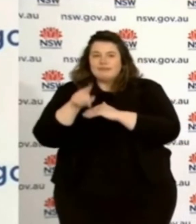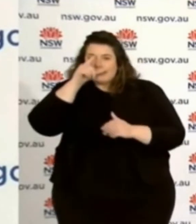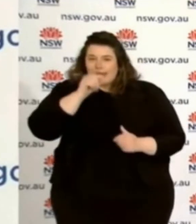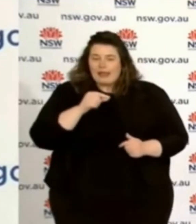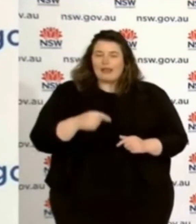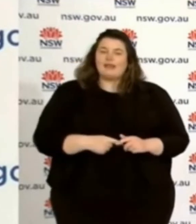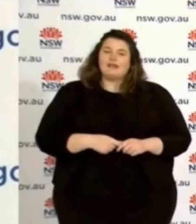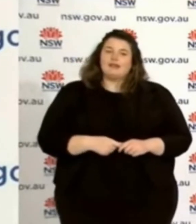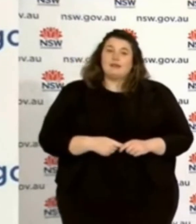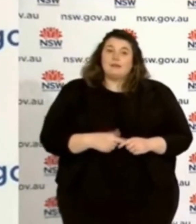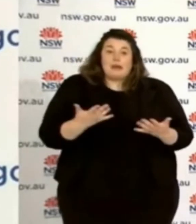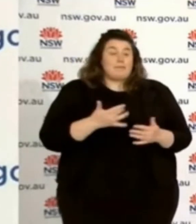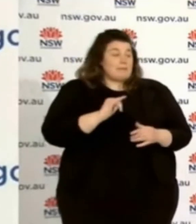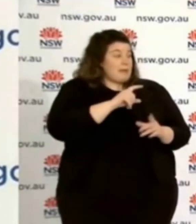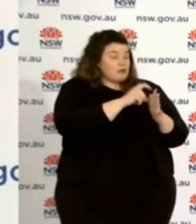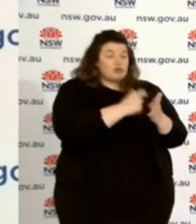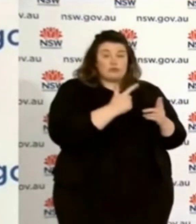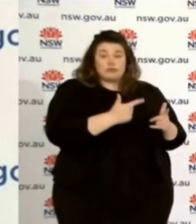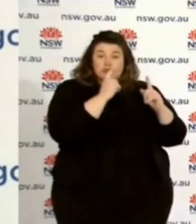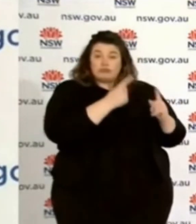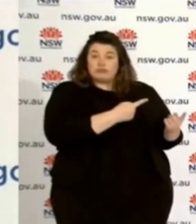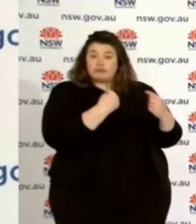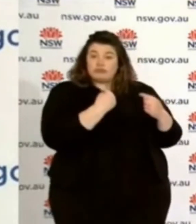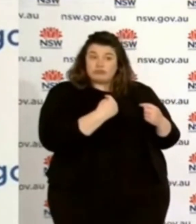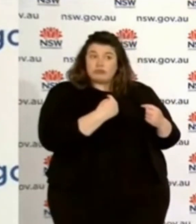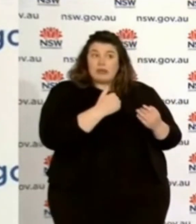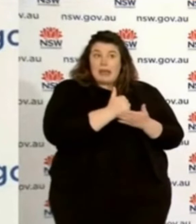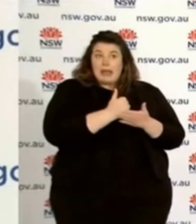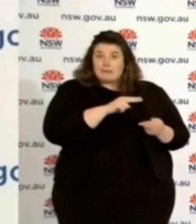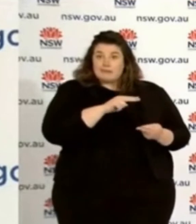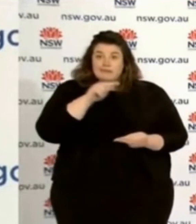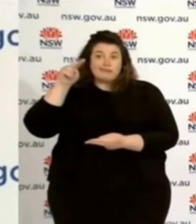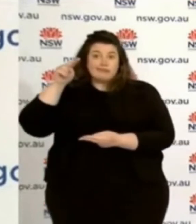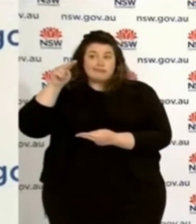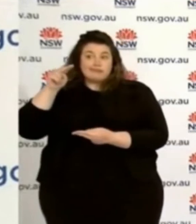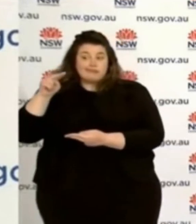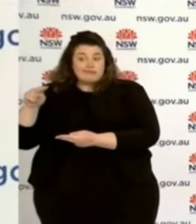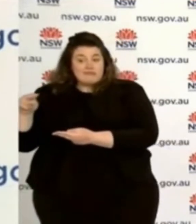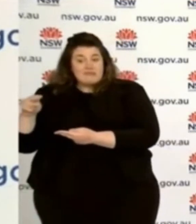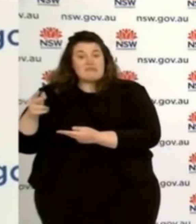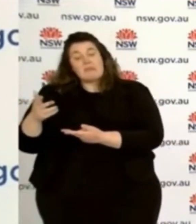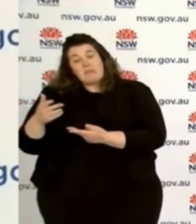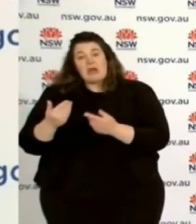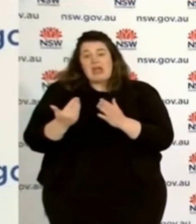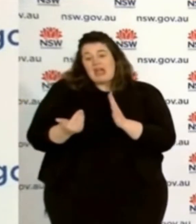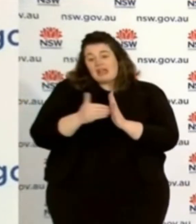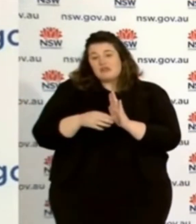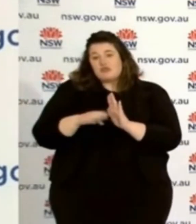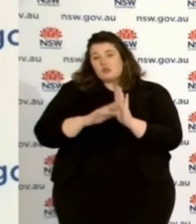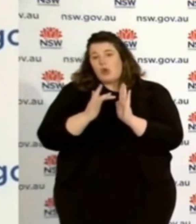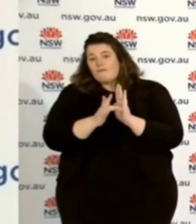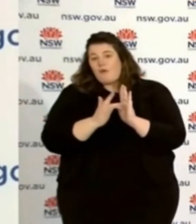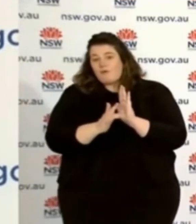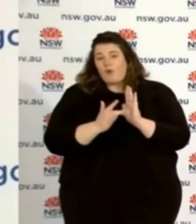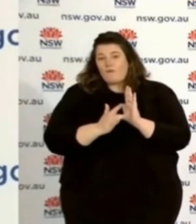the health advice might suggest to us that the trajectory is what we're expecting, so therefore we can ease off on other restrictions which are more related to